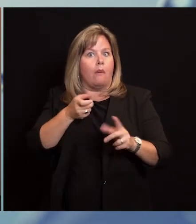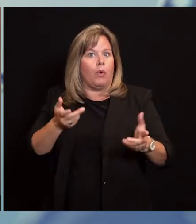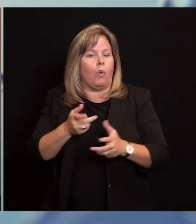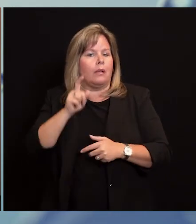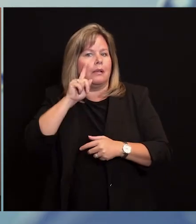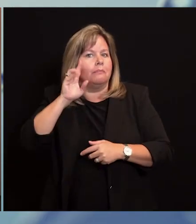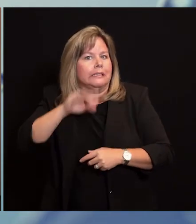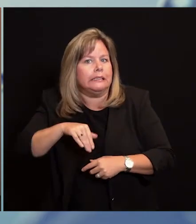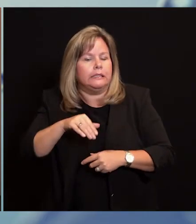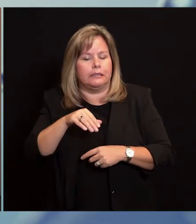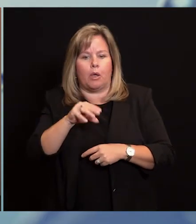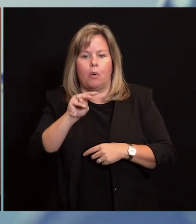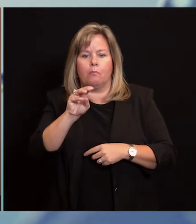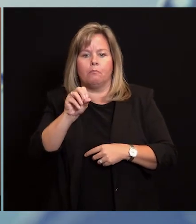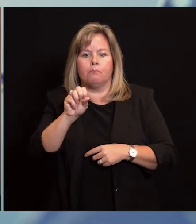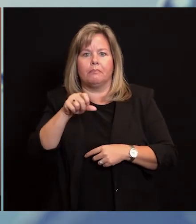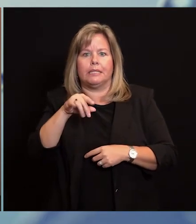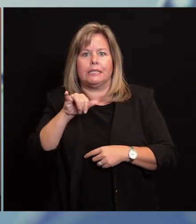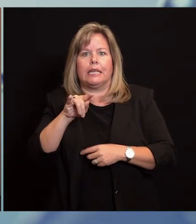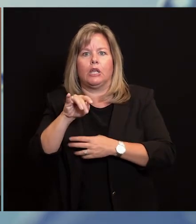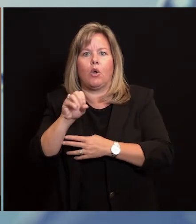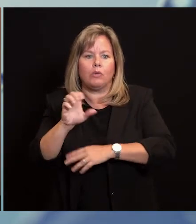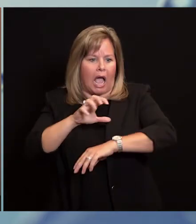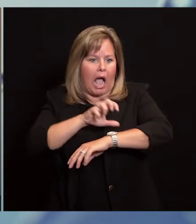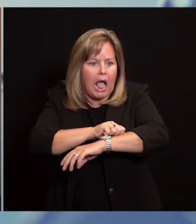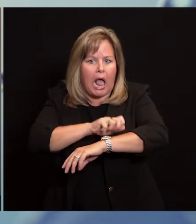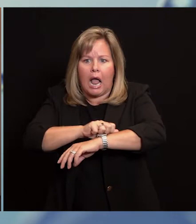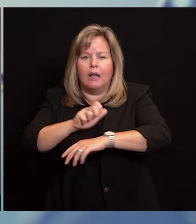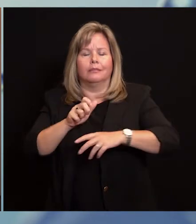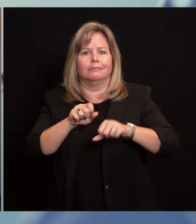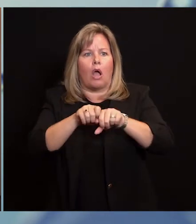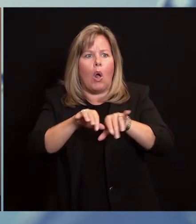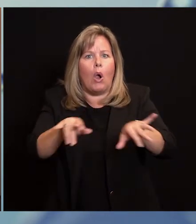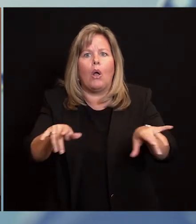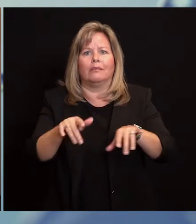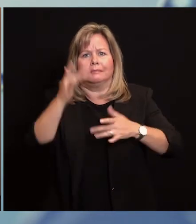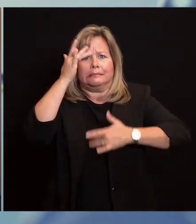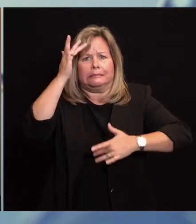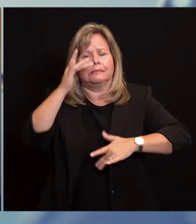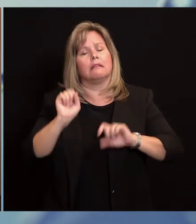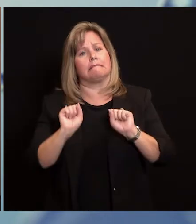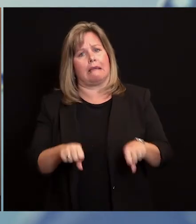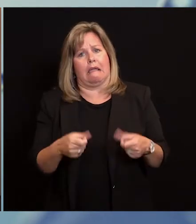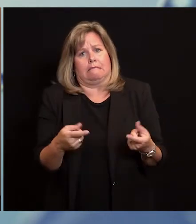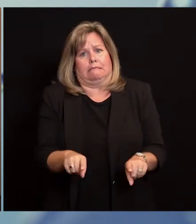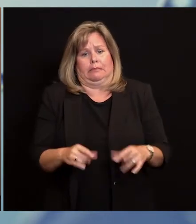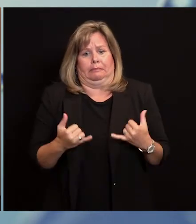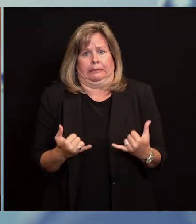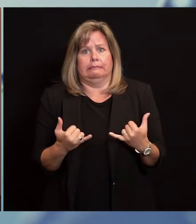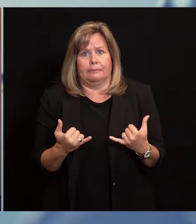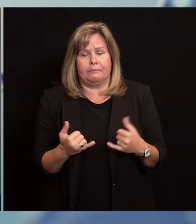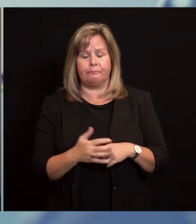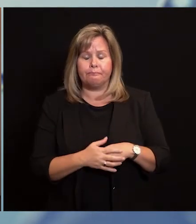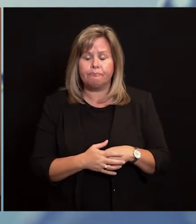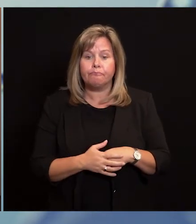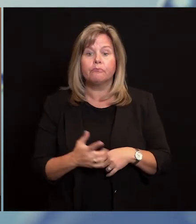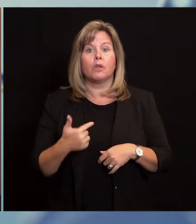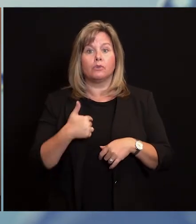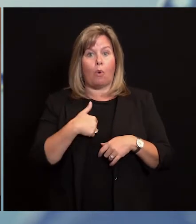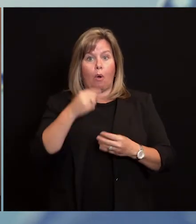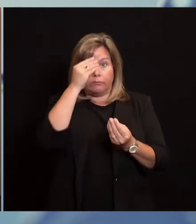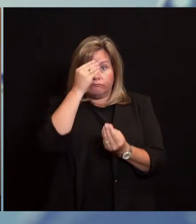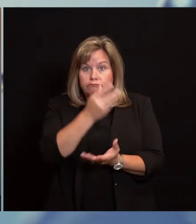us, especially late in the summertime. So I'm sharing this information with you not because I want anyone to